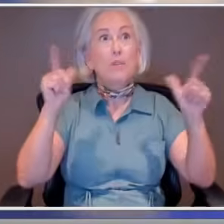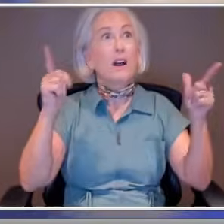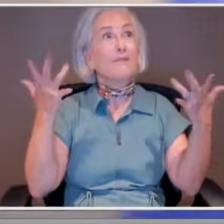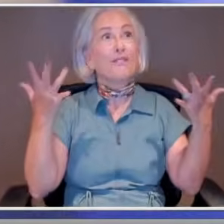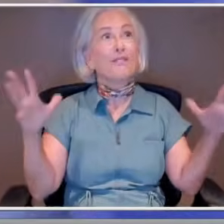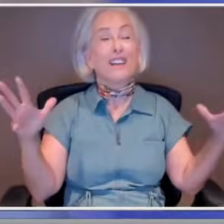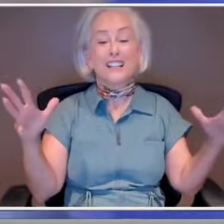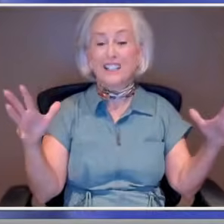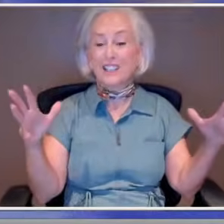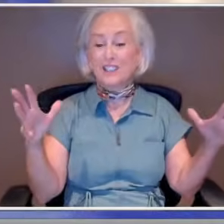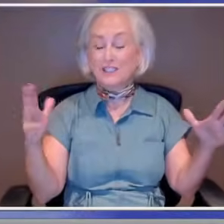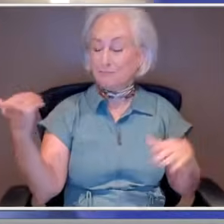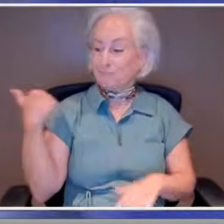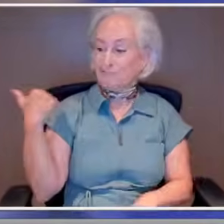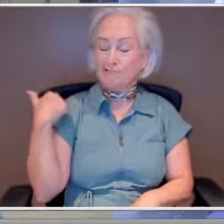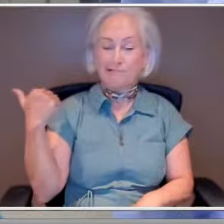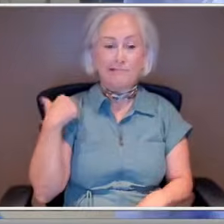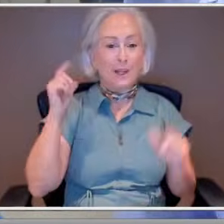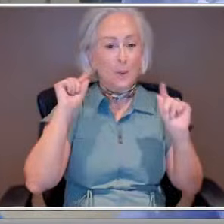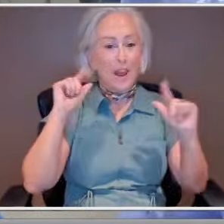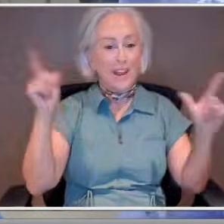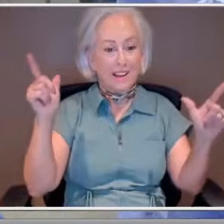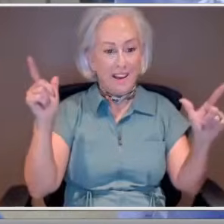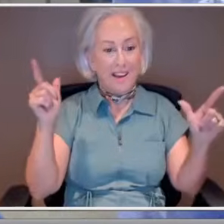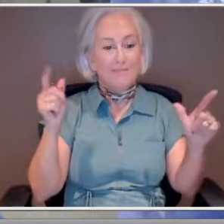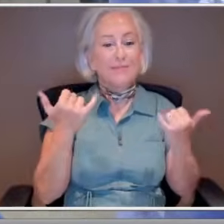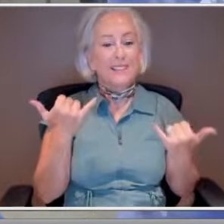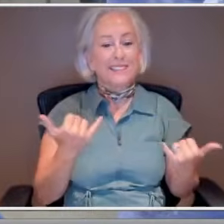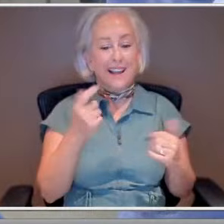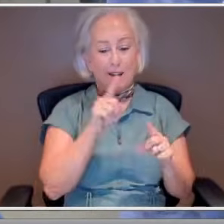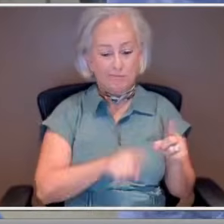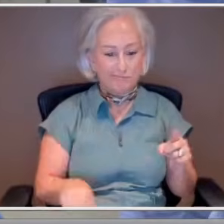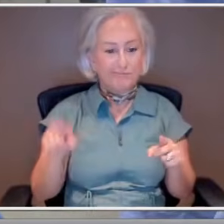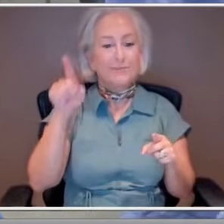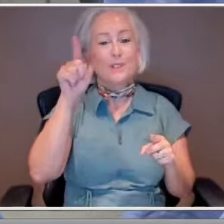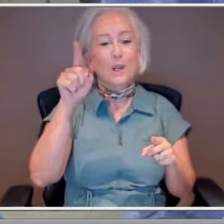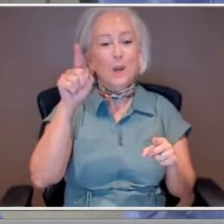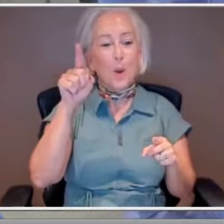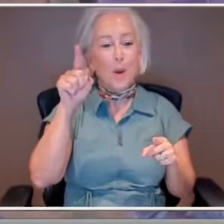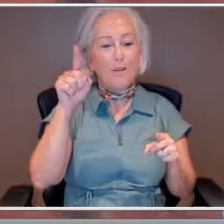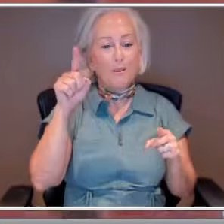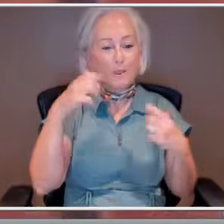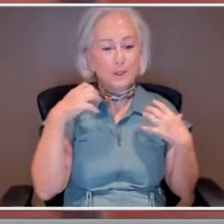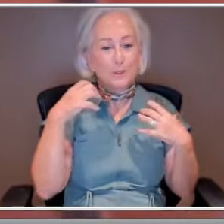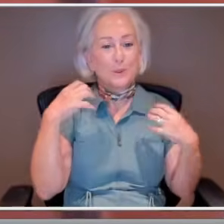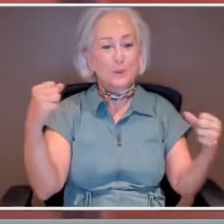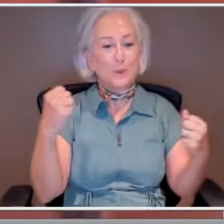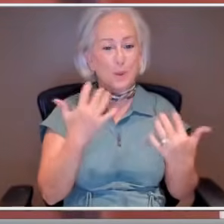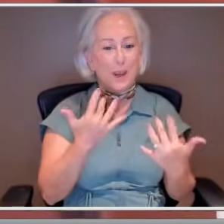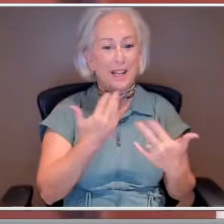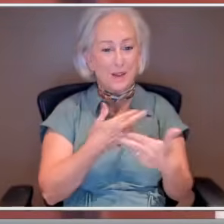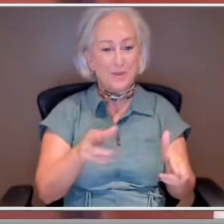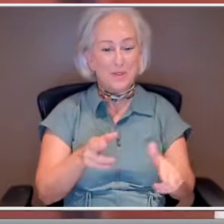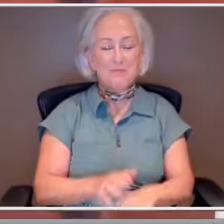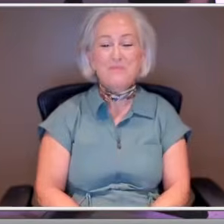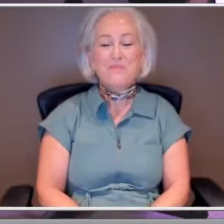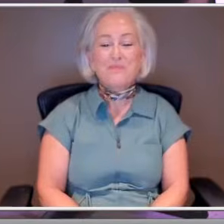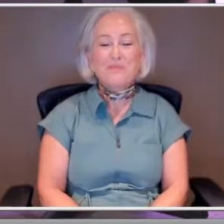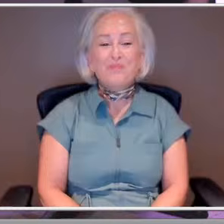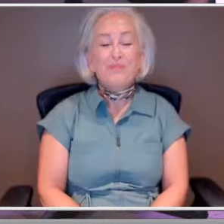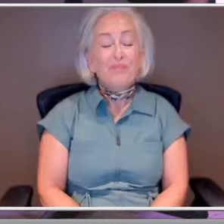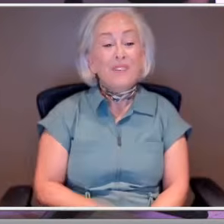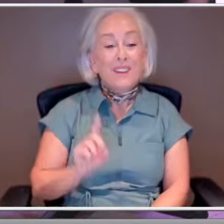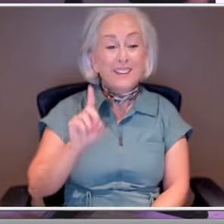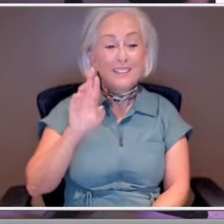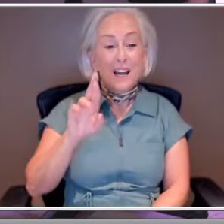waking me up, telling me, "Hey, we're gonna send you up to our waiting room." Dr. Zorn, Sure. I want to talk